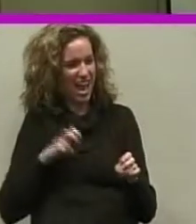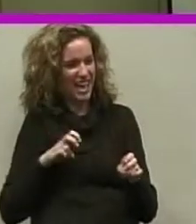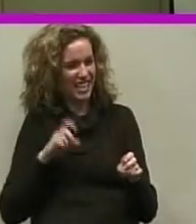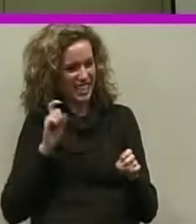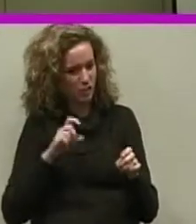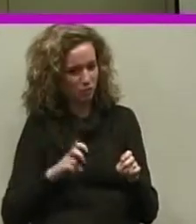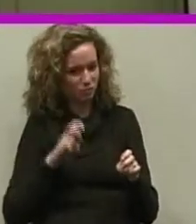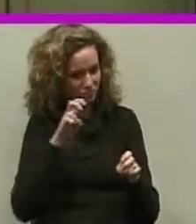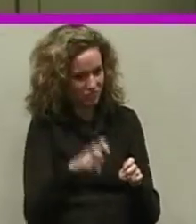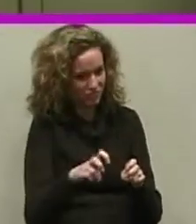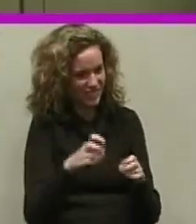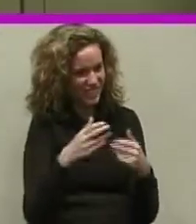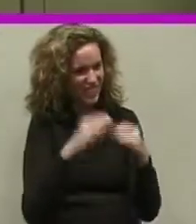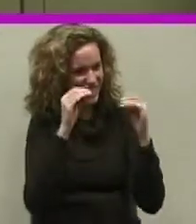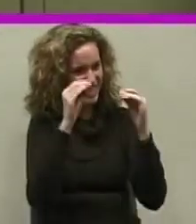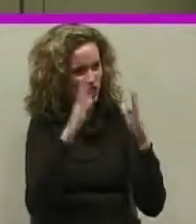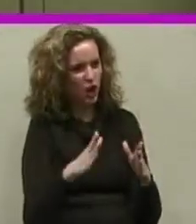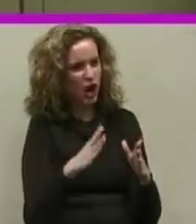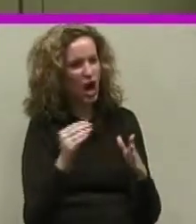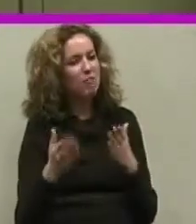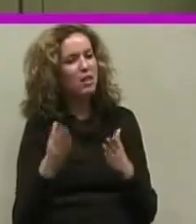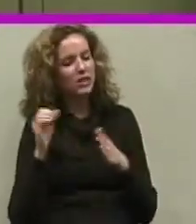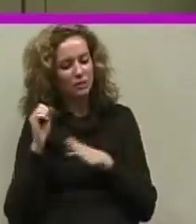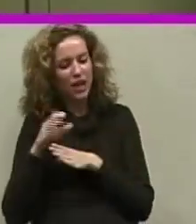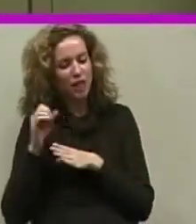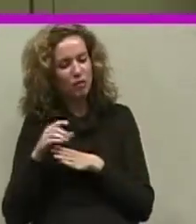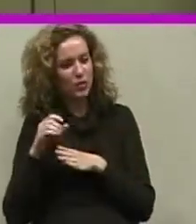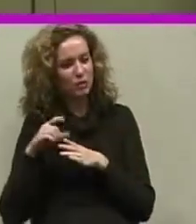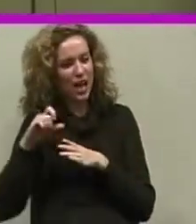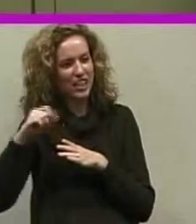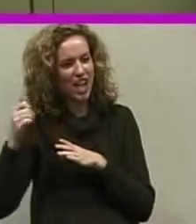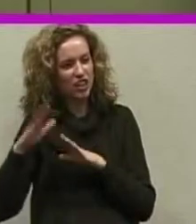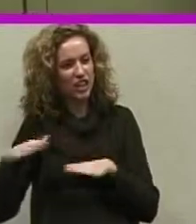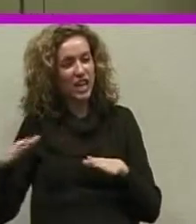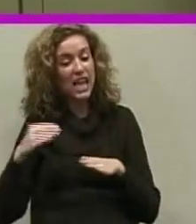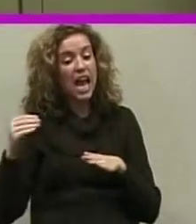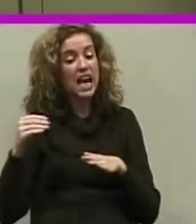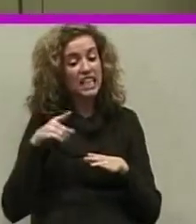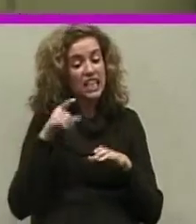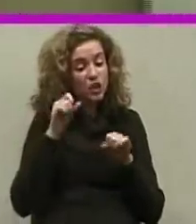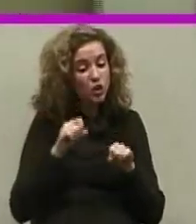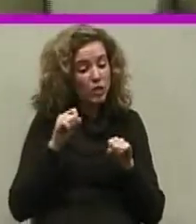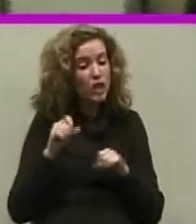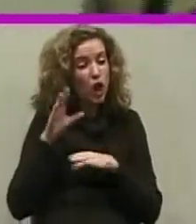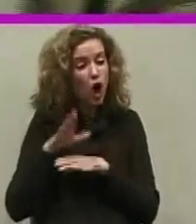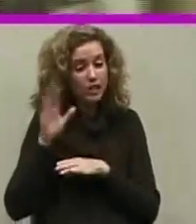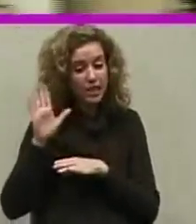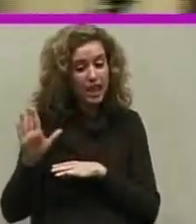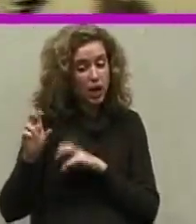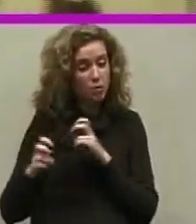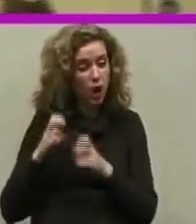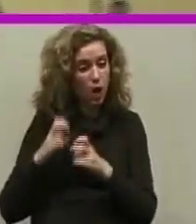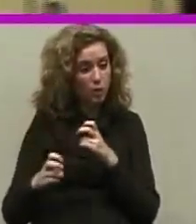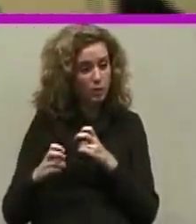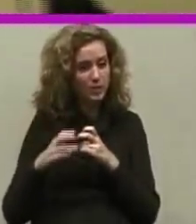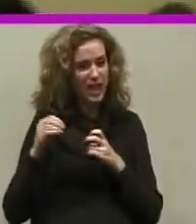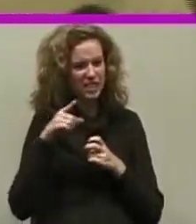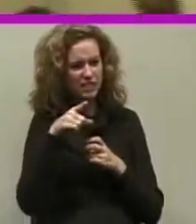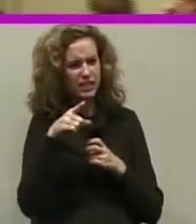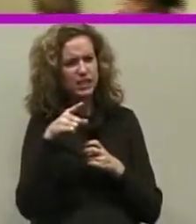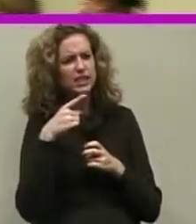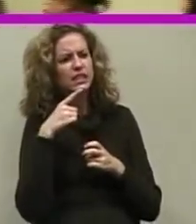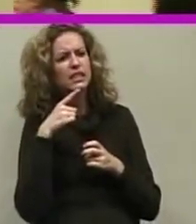he might be being influenced by these kids. He also might be the cause of their problems. If you look at it though, he's actually in the center of the